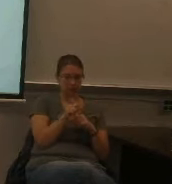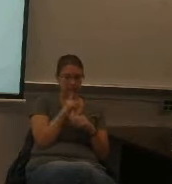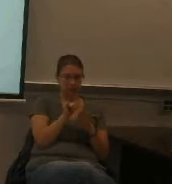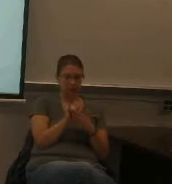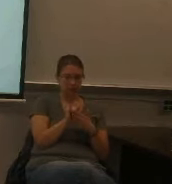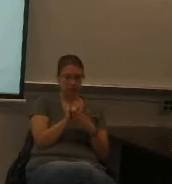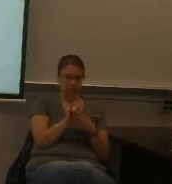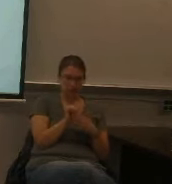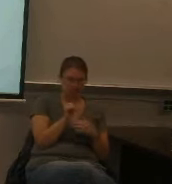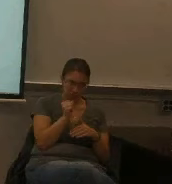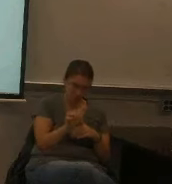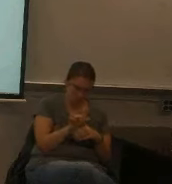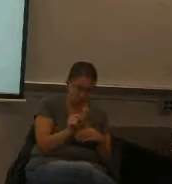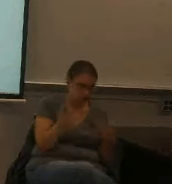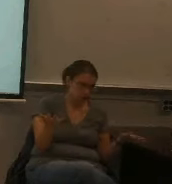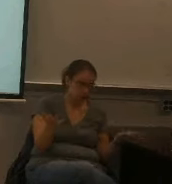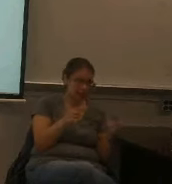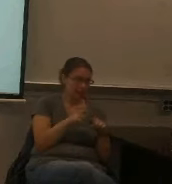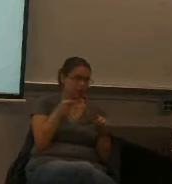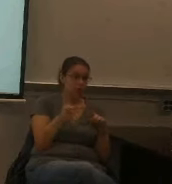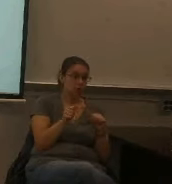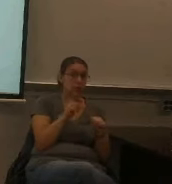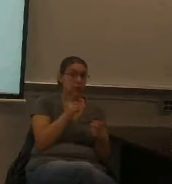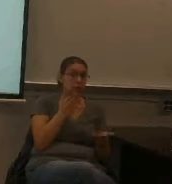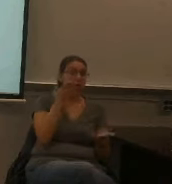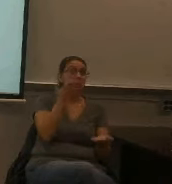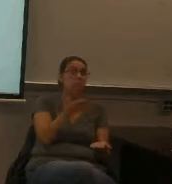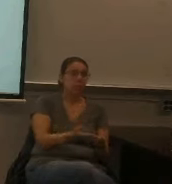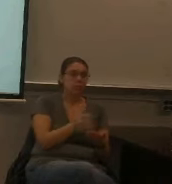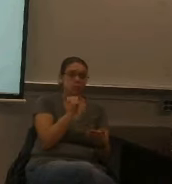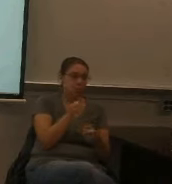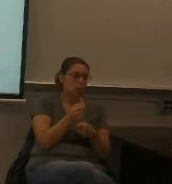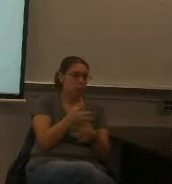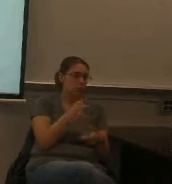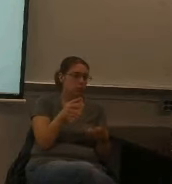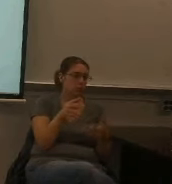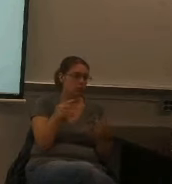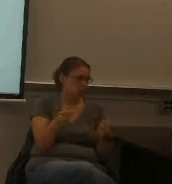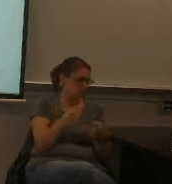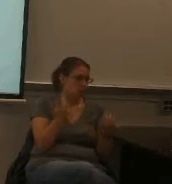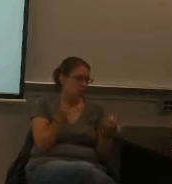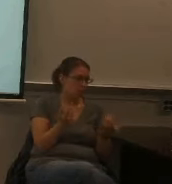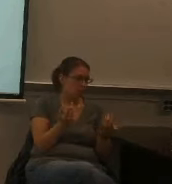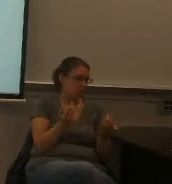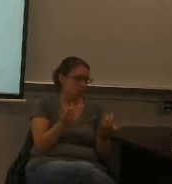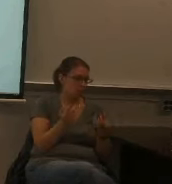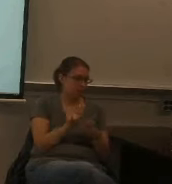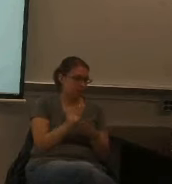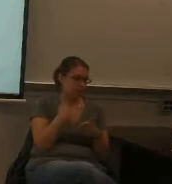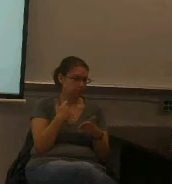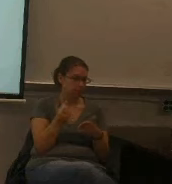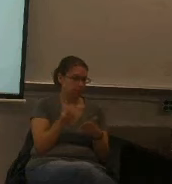you shouldn't, unless you can really prove that it's not going to cause harm, right? that there's just